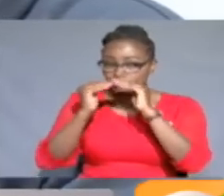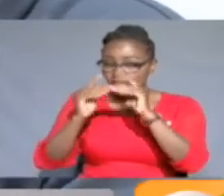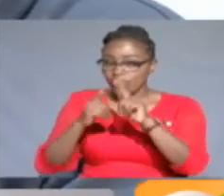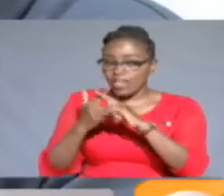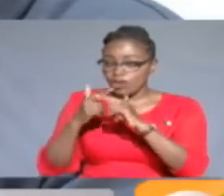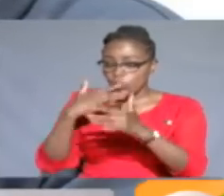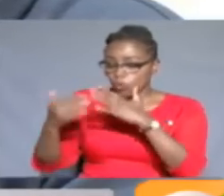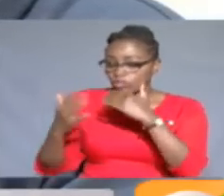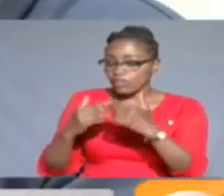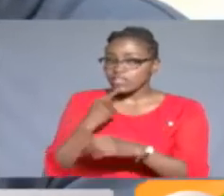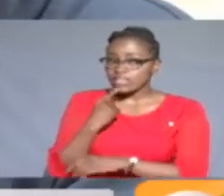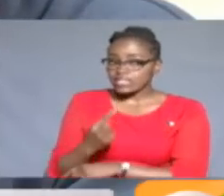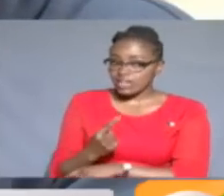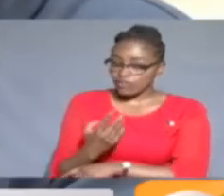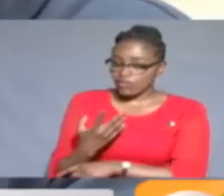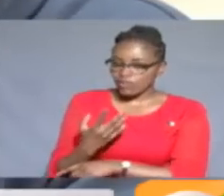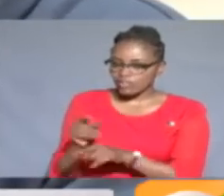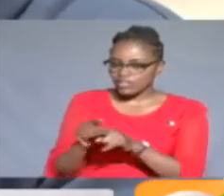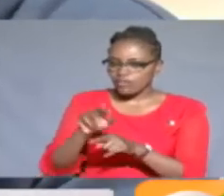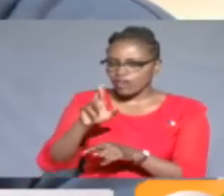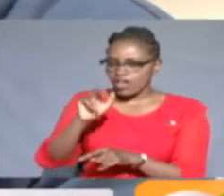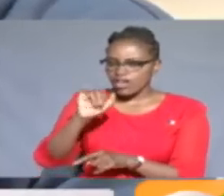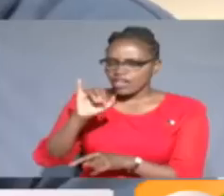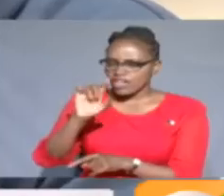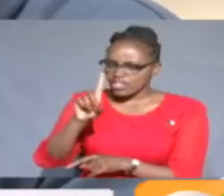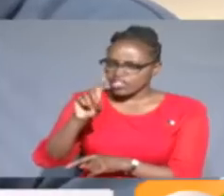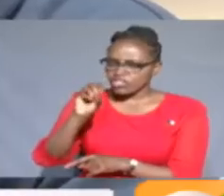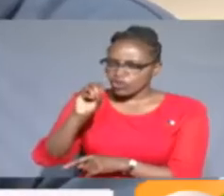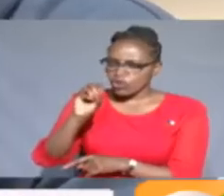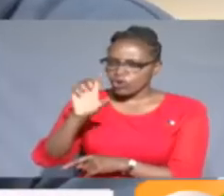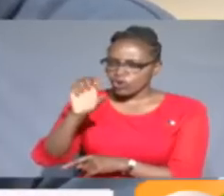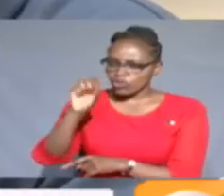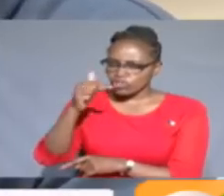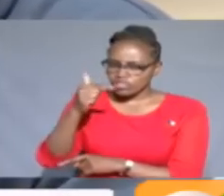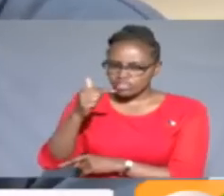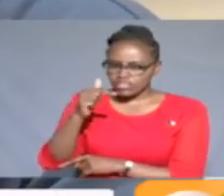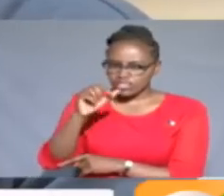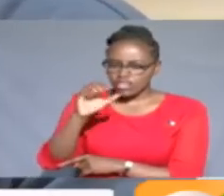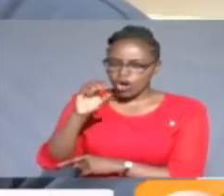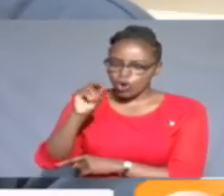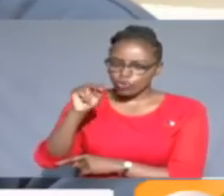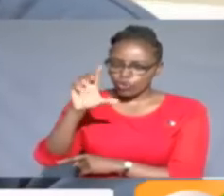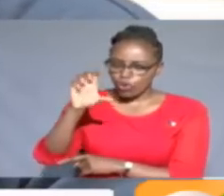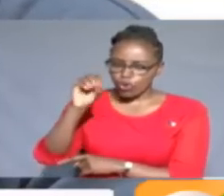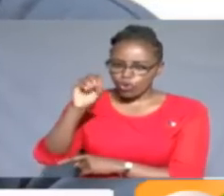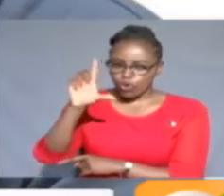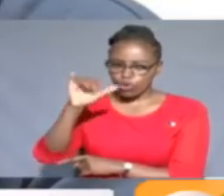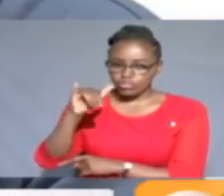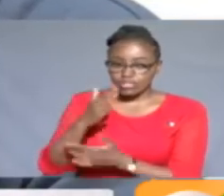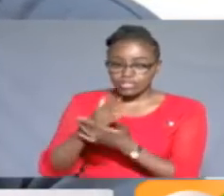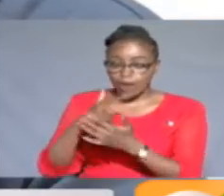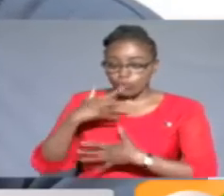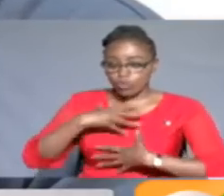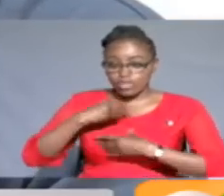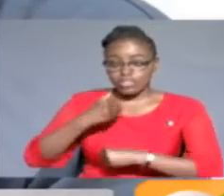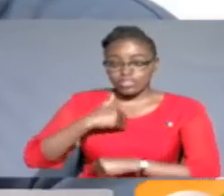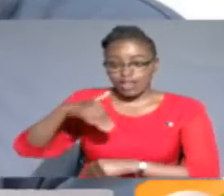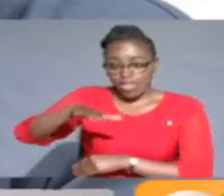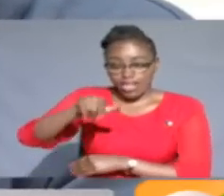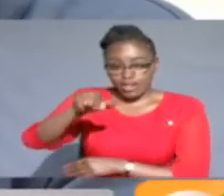you would refer to the radiation oncologist, the medical oncologist, the surgical oncologist, like some of us who have interest in that